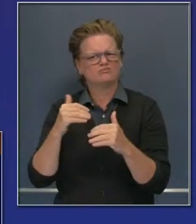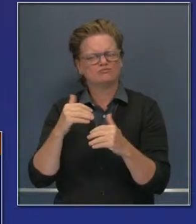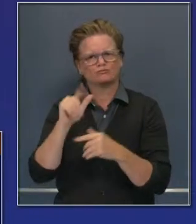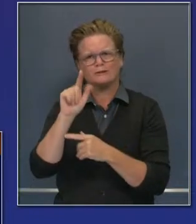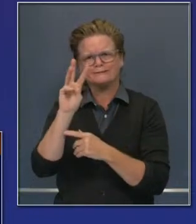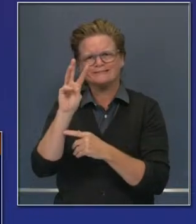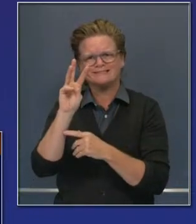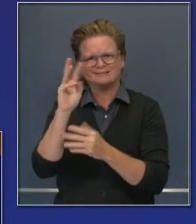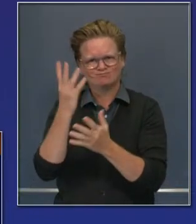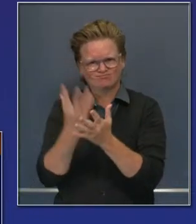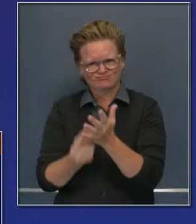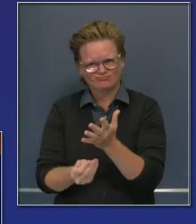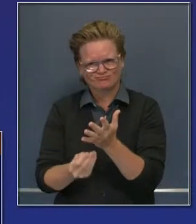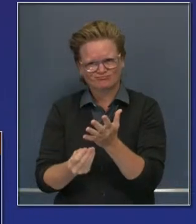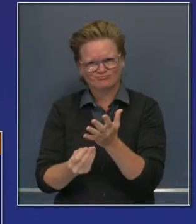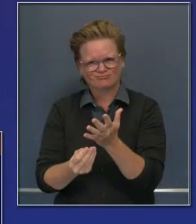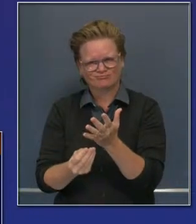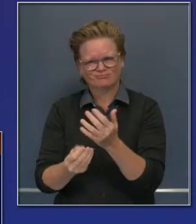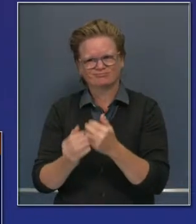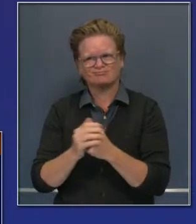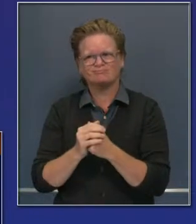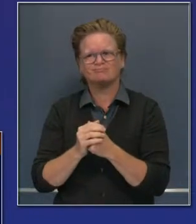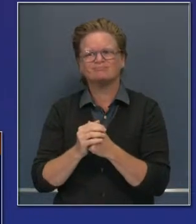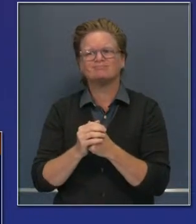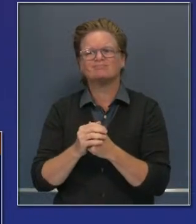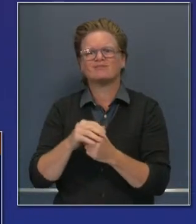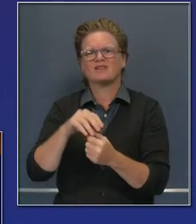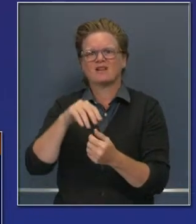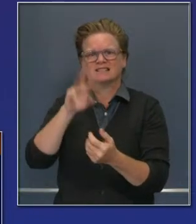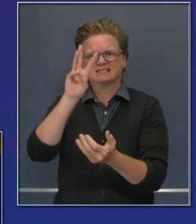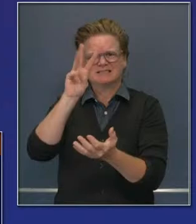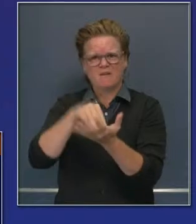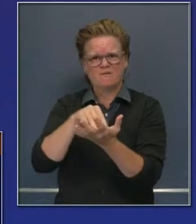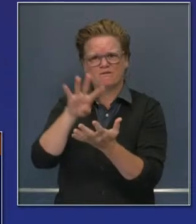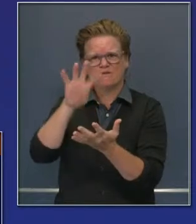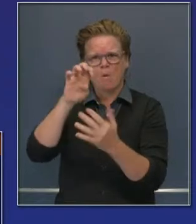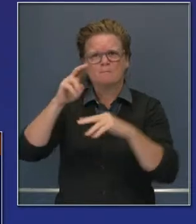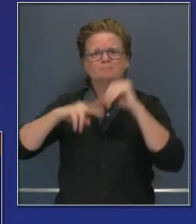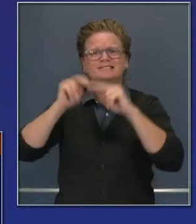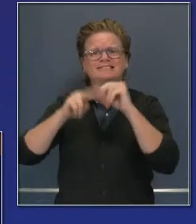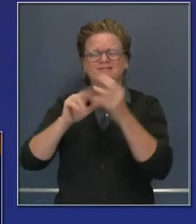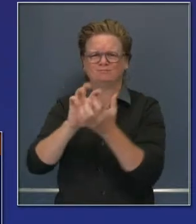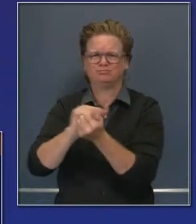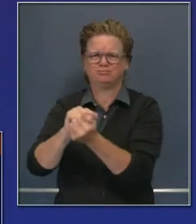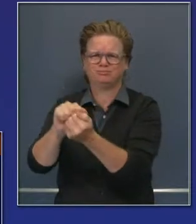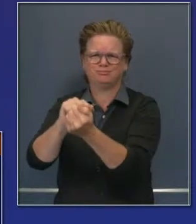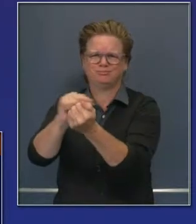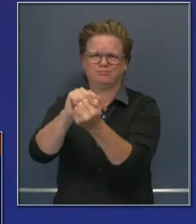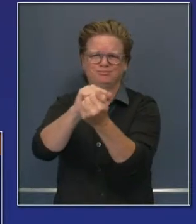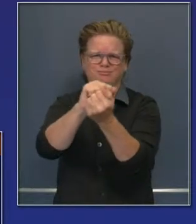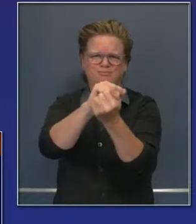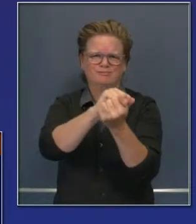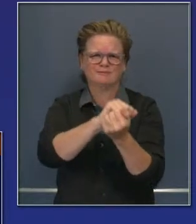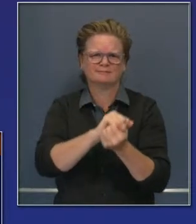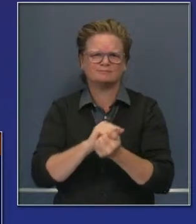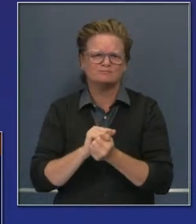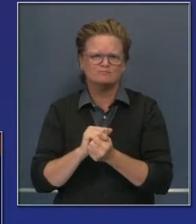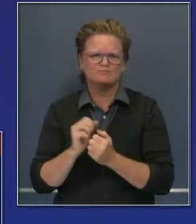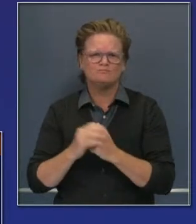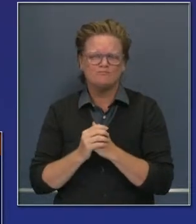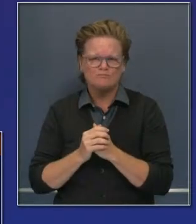and 6,400 structures have been destroyed. Again, I caution everybody on these numbers. The